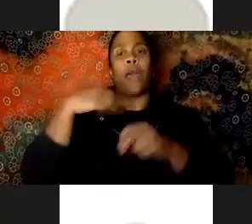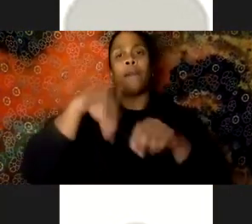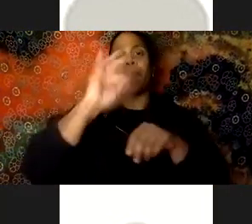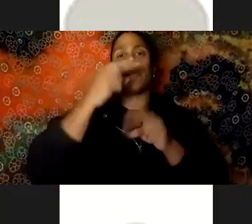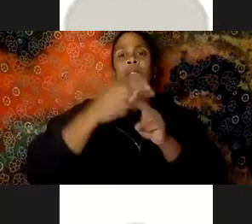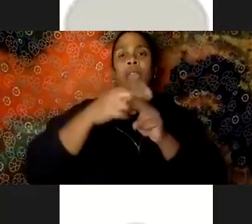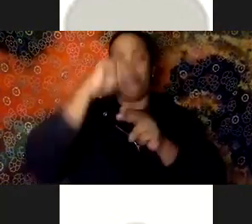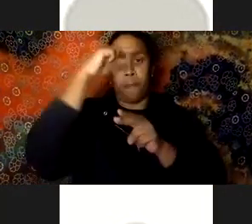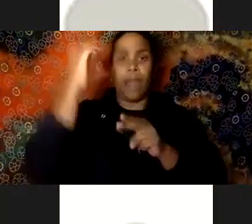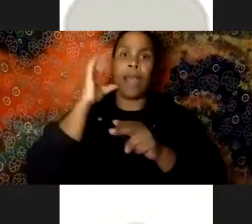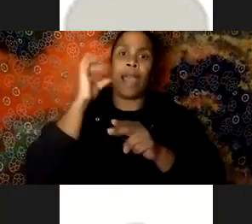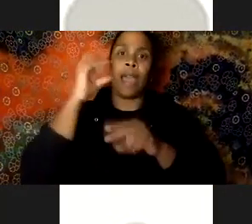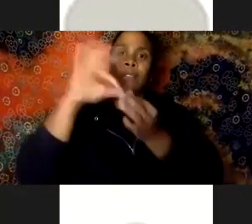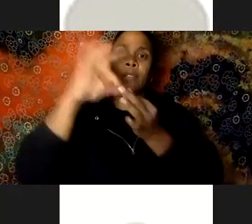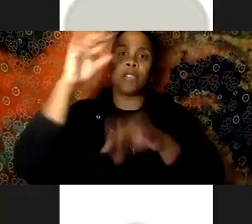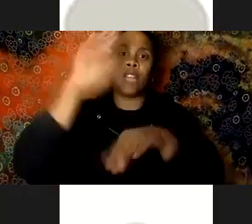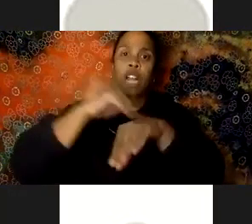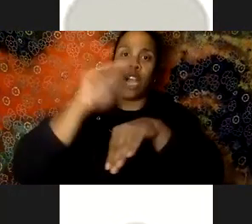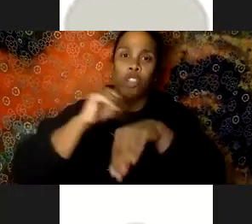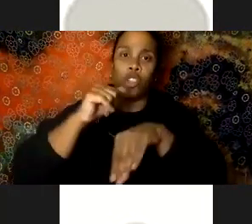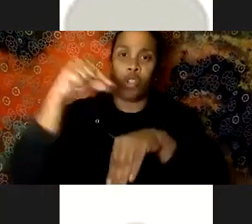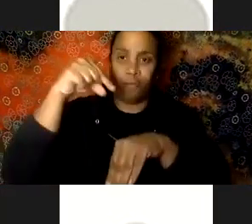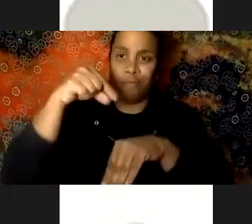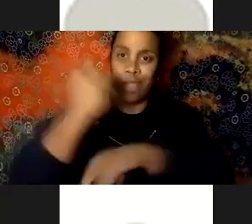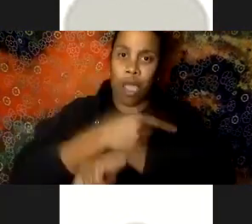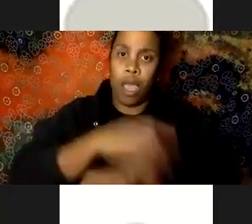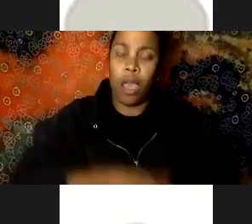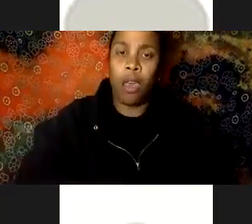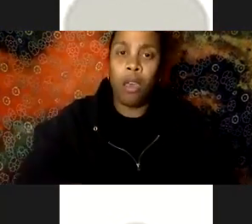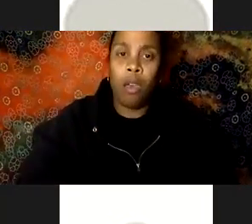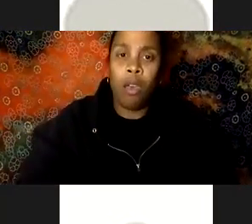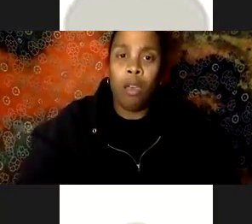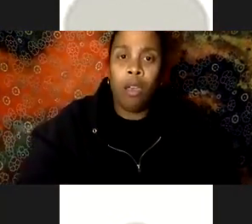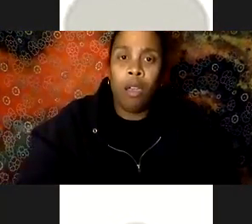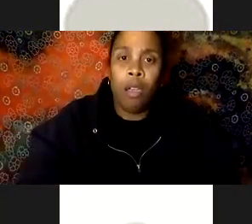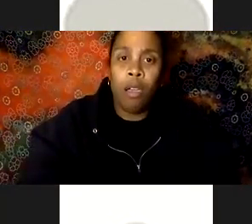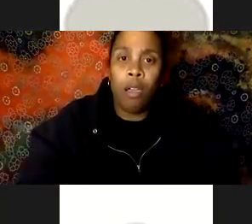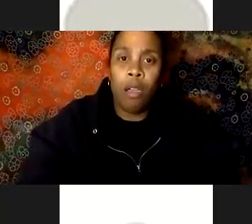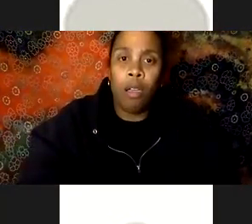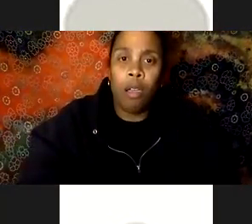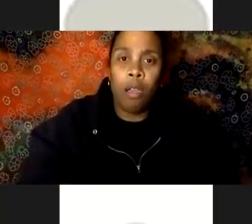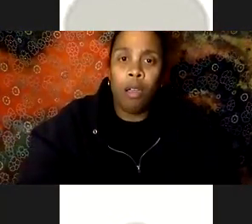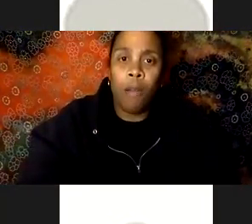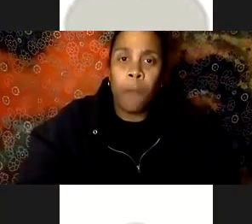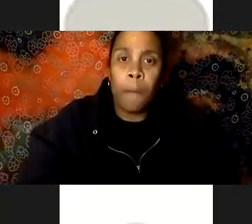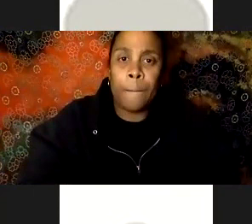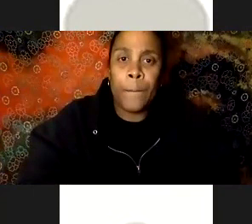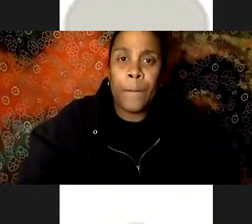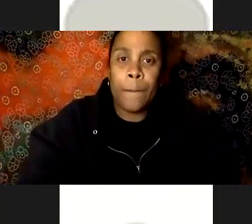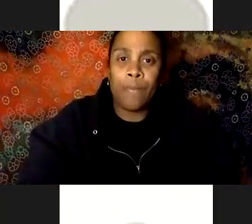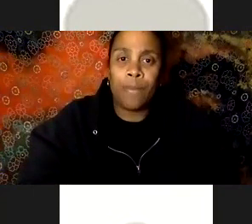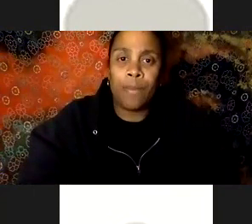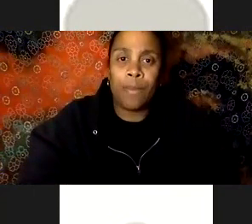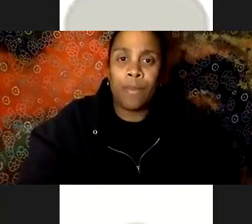with this time of year and having us all together, sharing as a community. Great. Yeah. More people sharing about this book. Oh, part